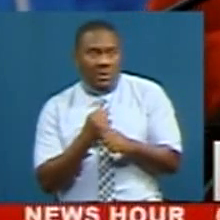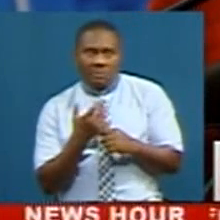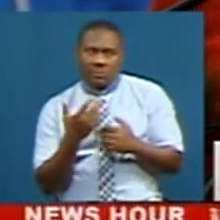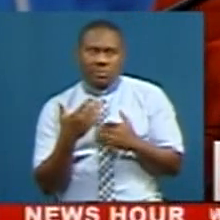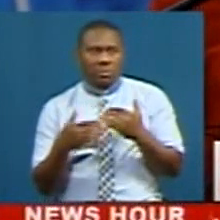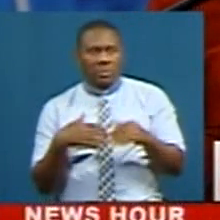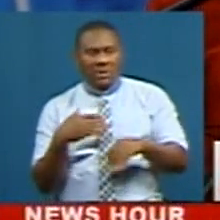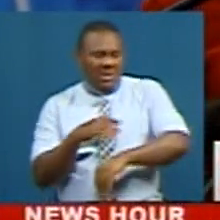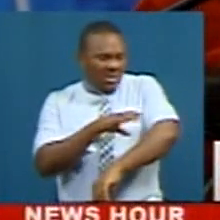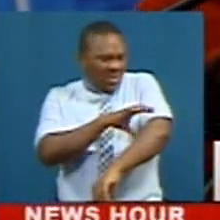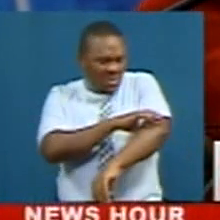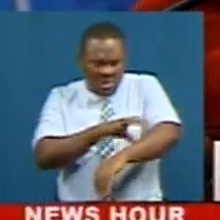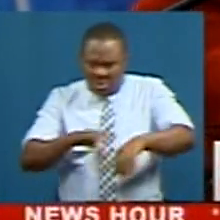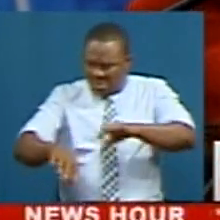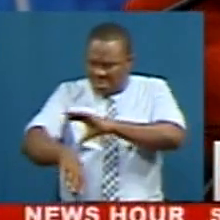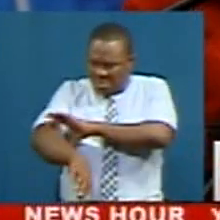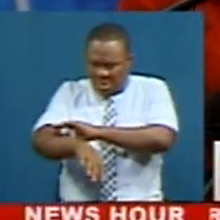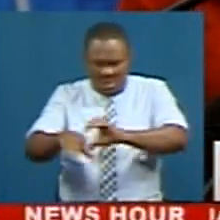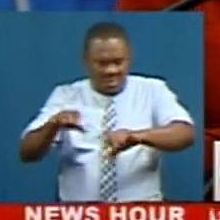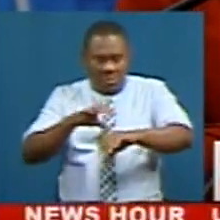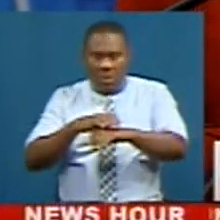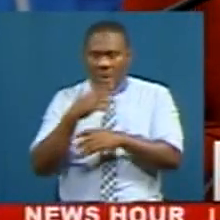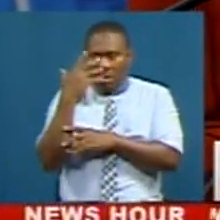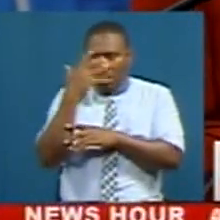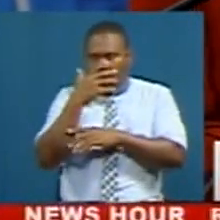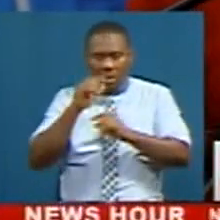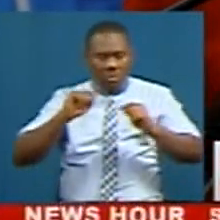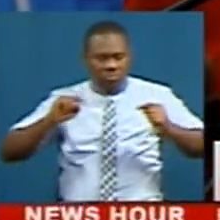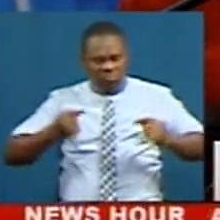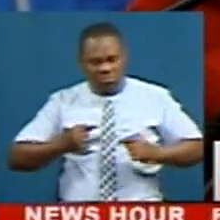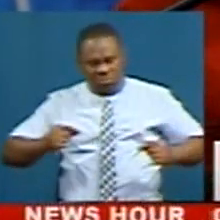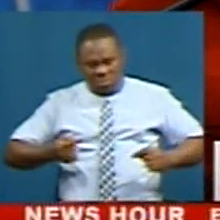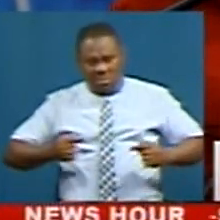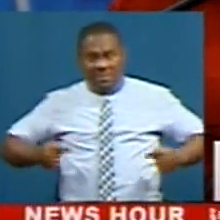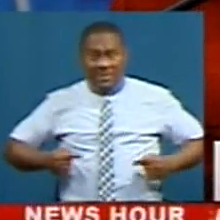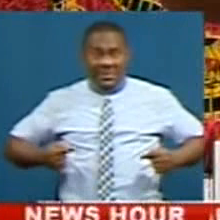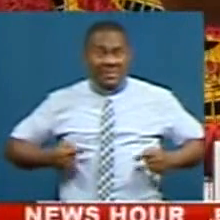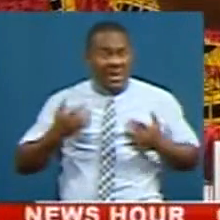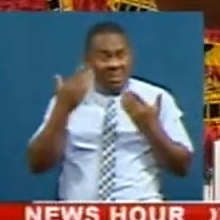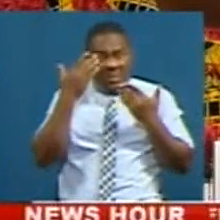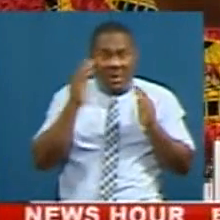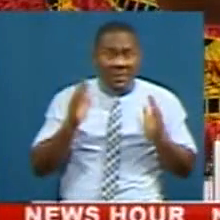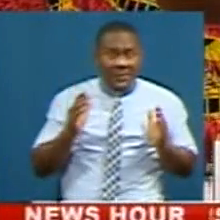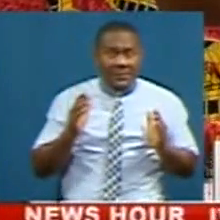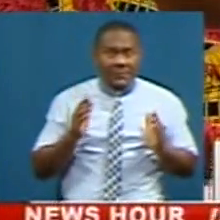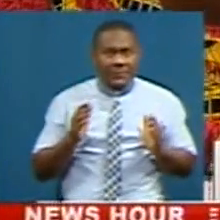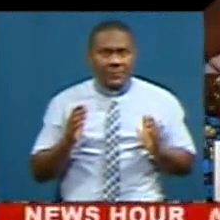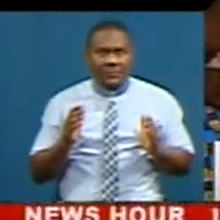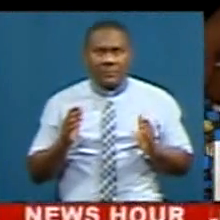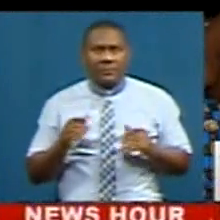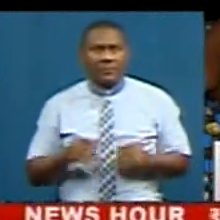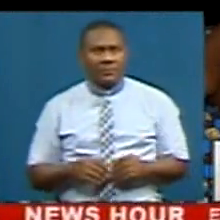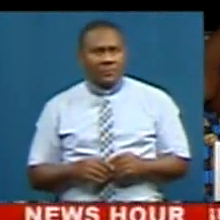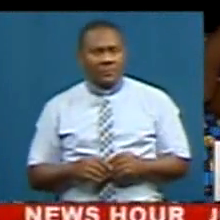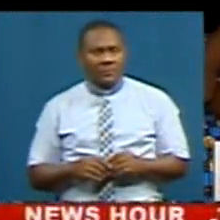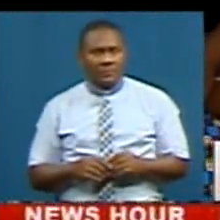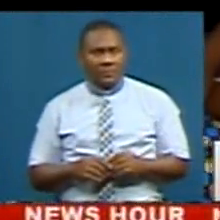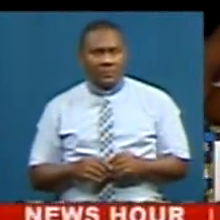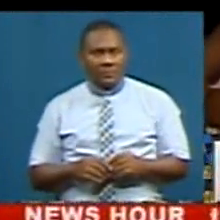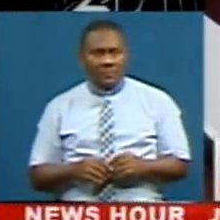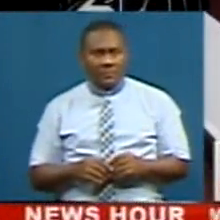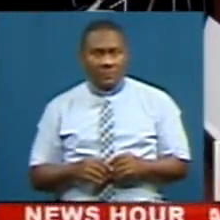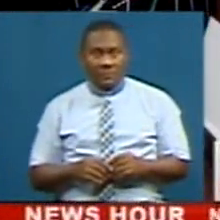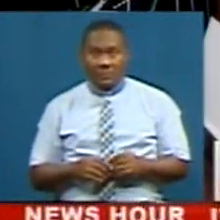pains, nausea, dizzy spells. You can never tell what's going to happen next. For lack of knowledge about the